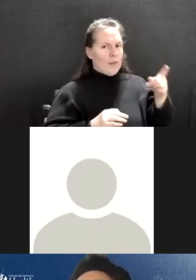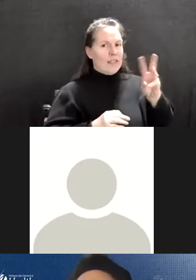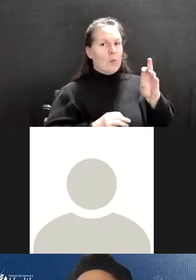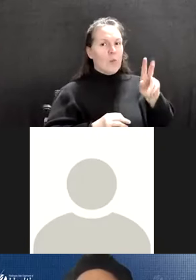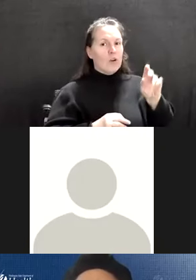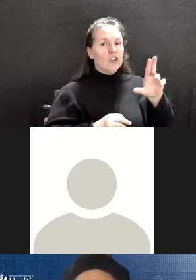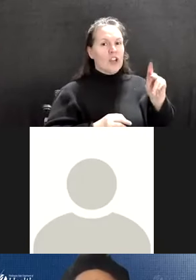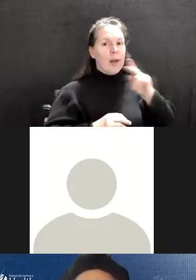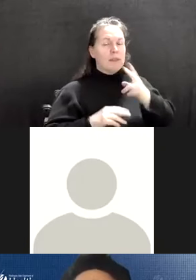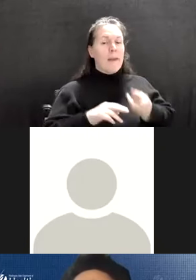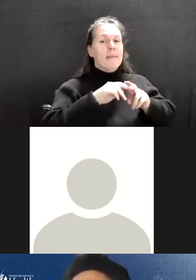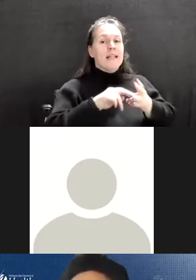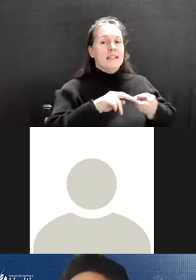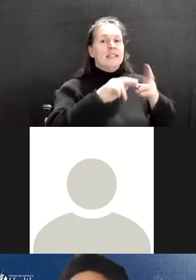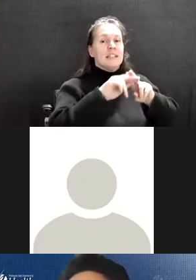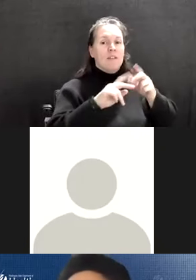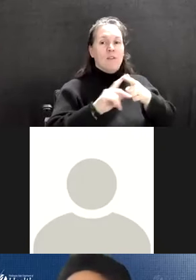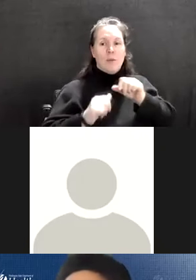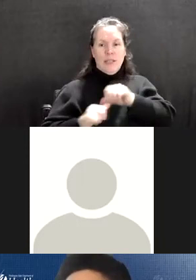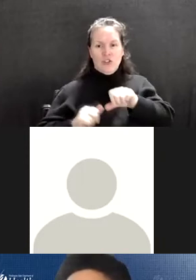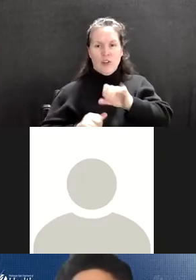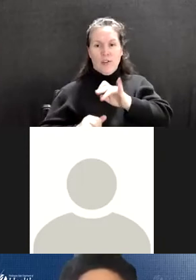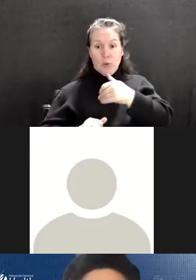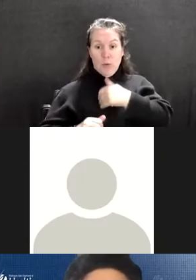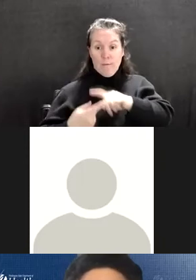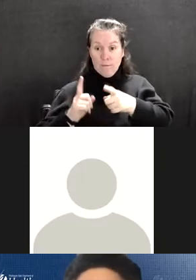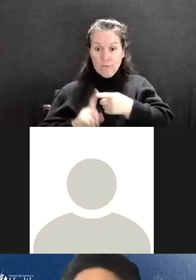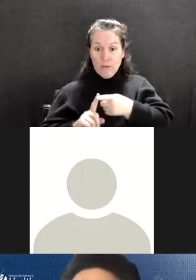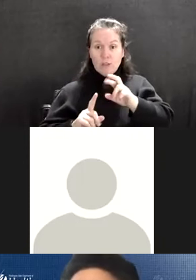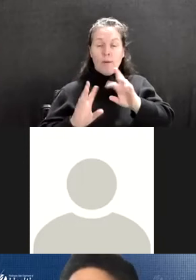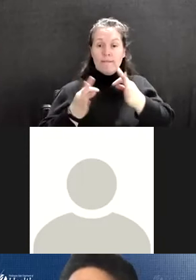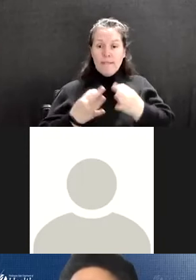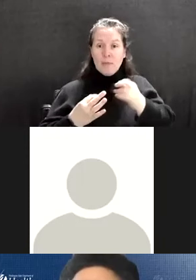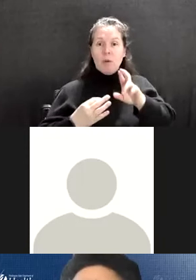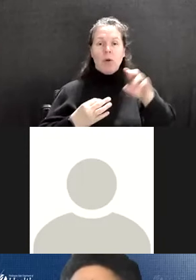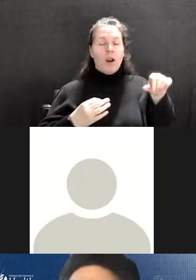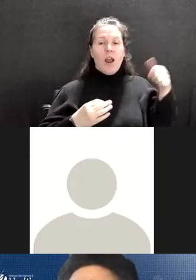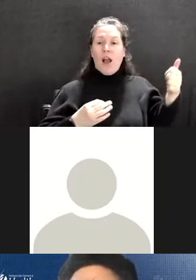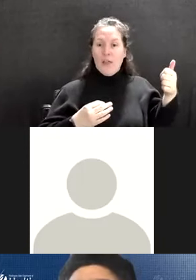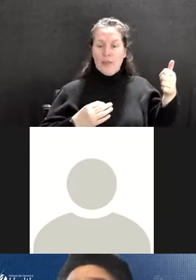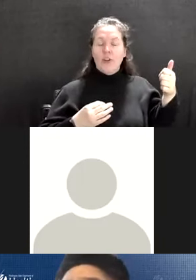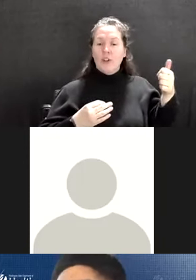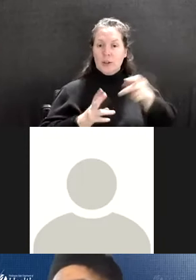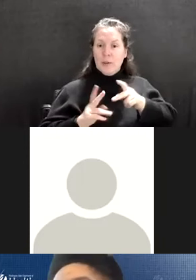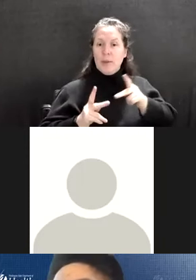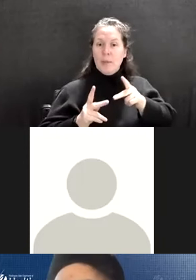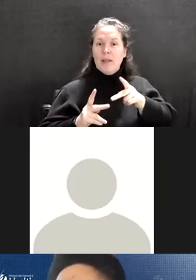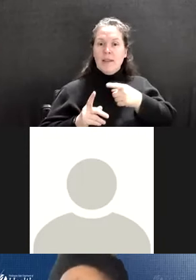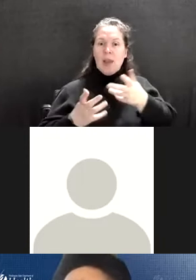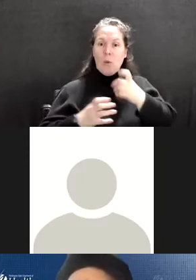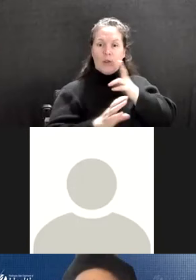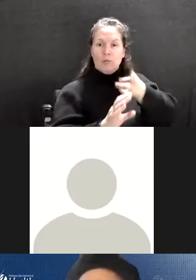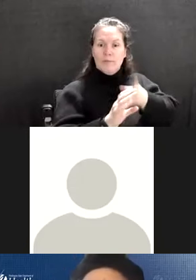of each other. So they're not, so if you have friends or family or other associations, whoever that wants